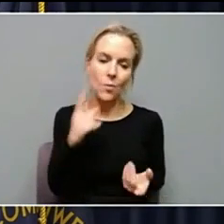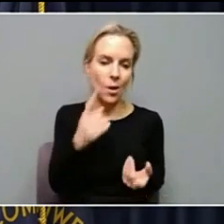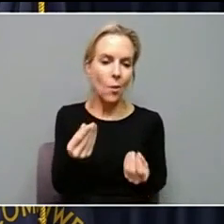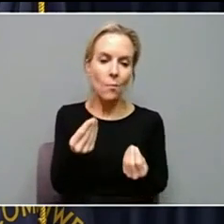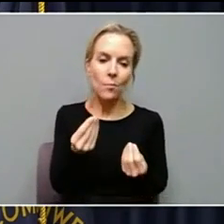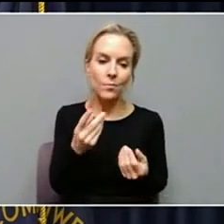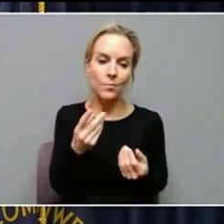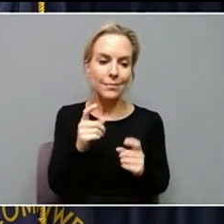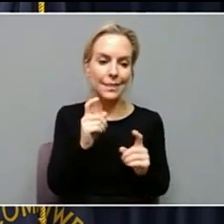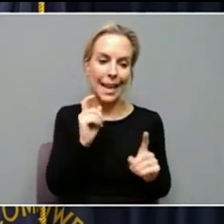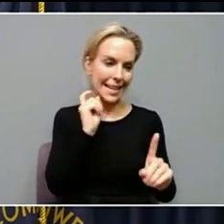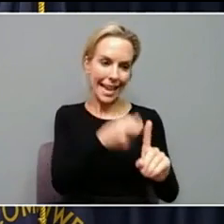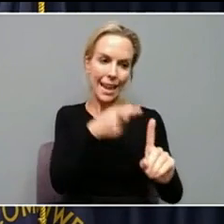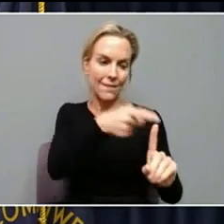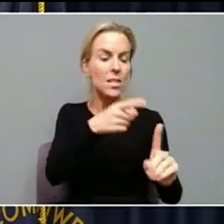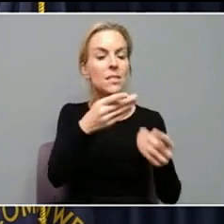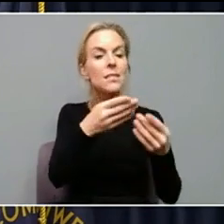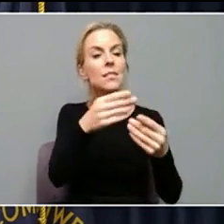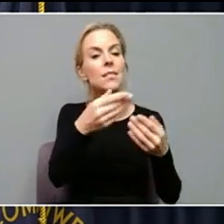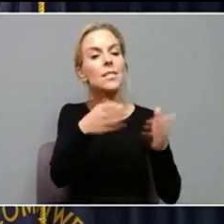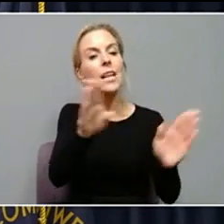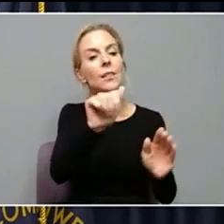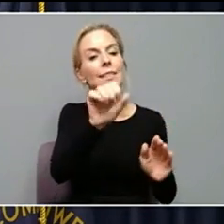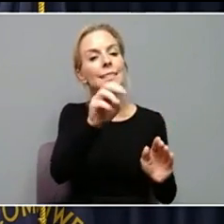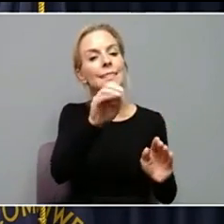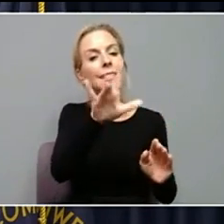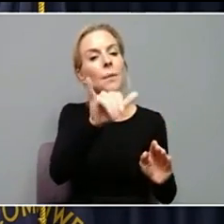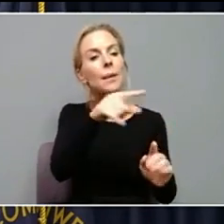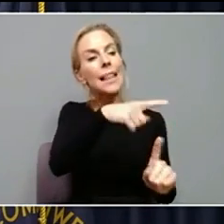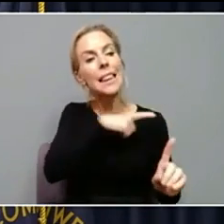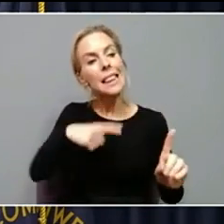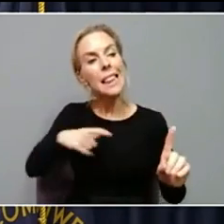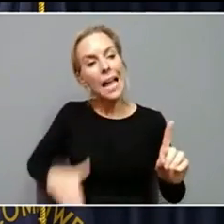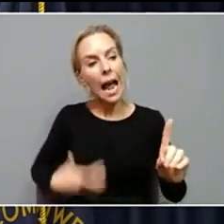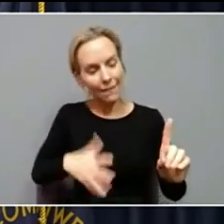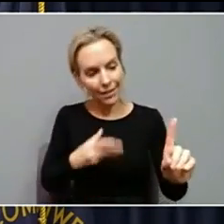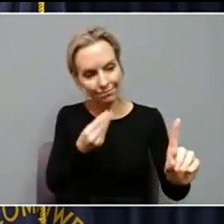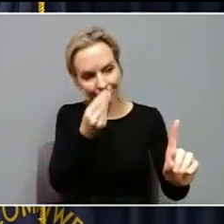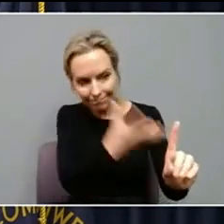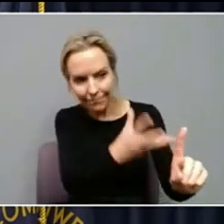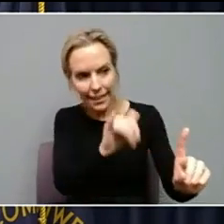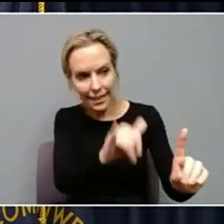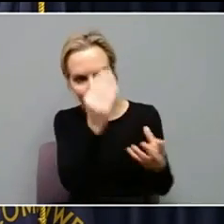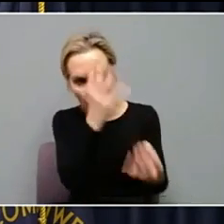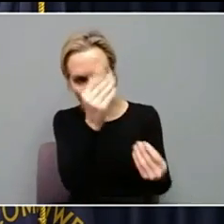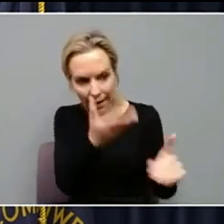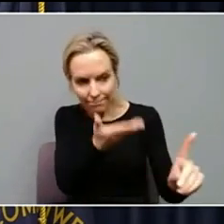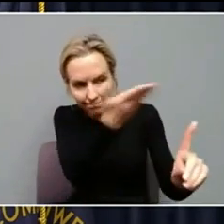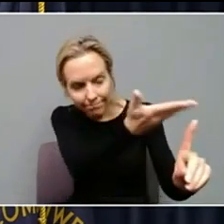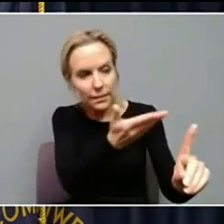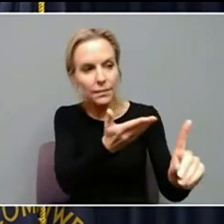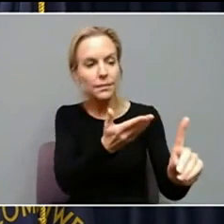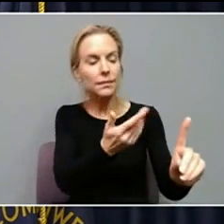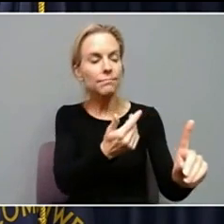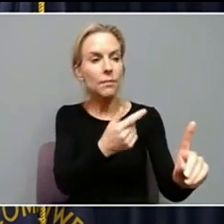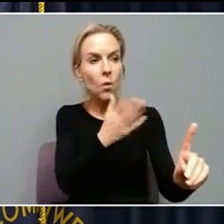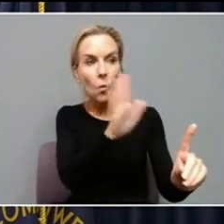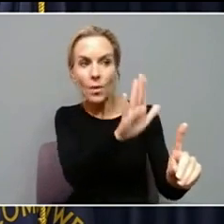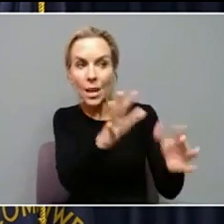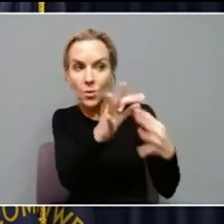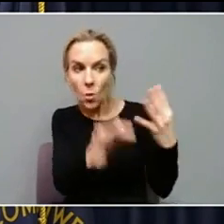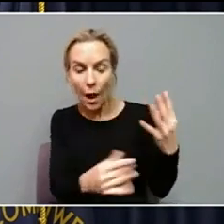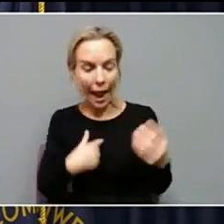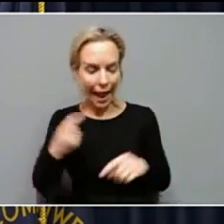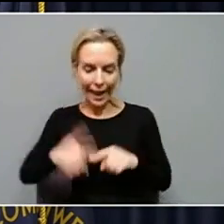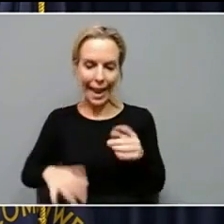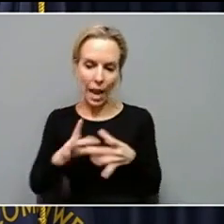Assembly, and hopefully they will make the best choice that they can. And I can't comment on what their choice will be.